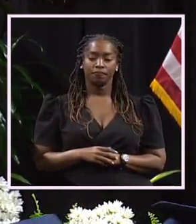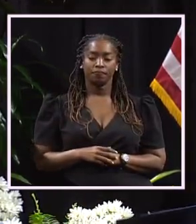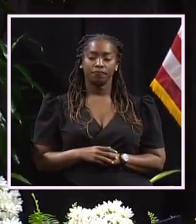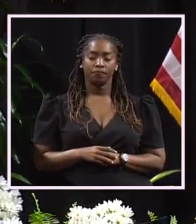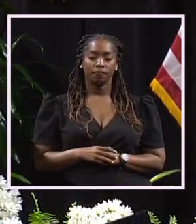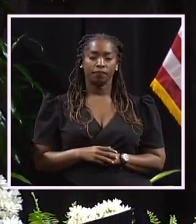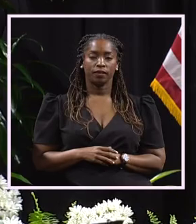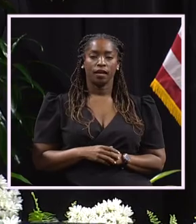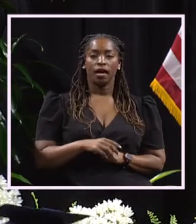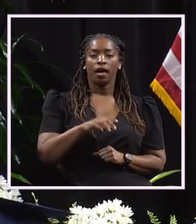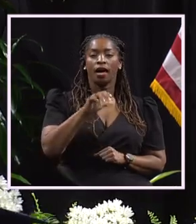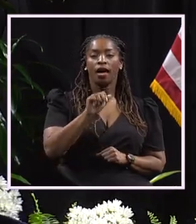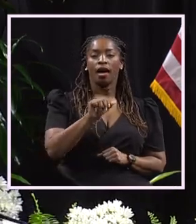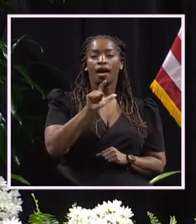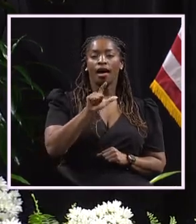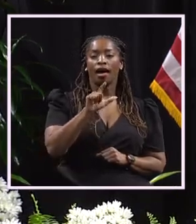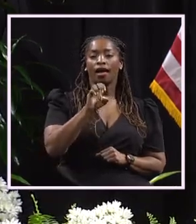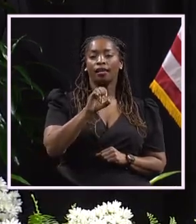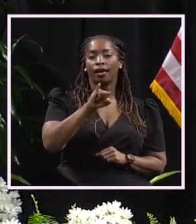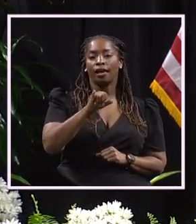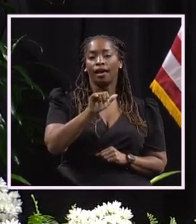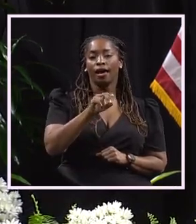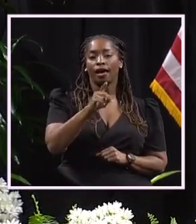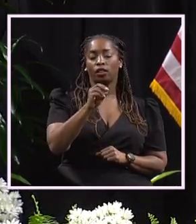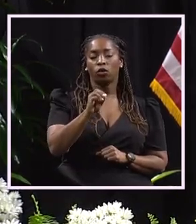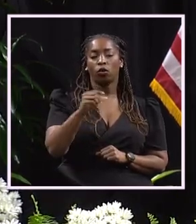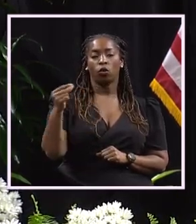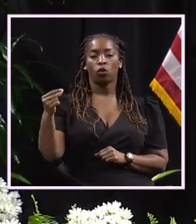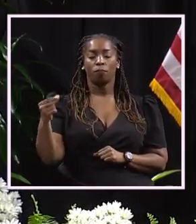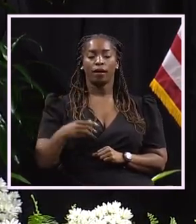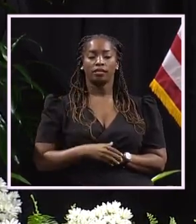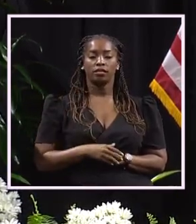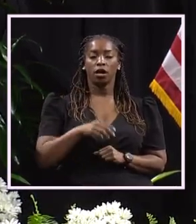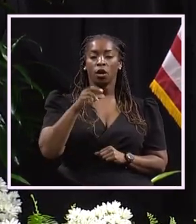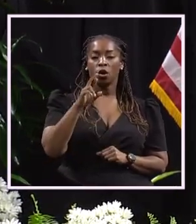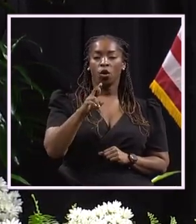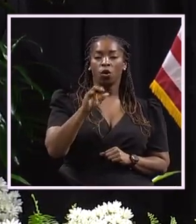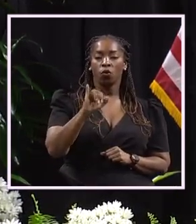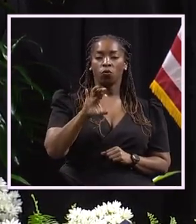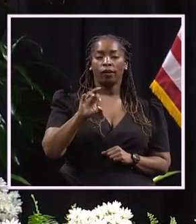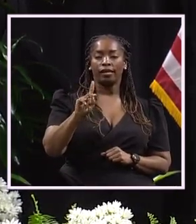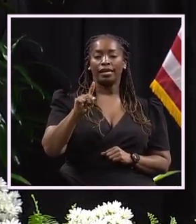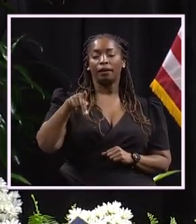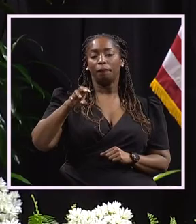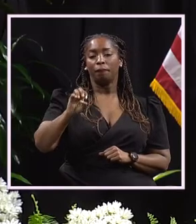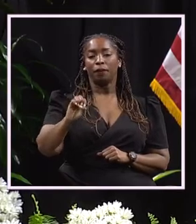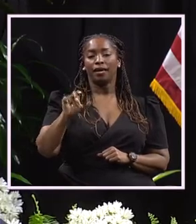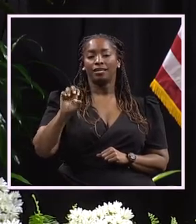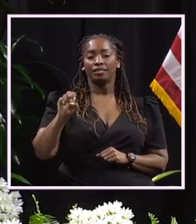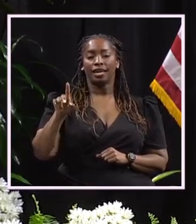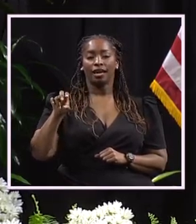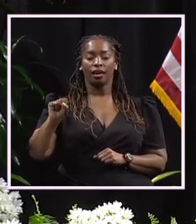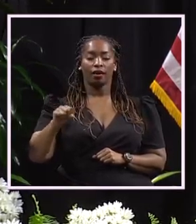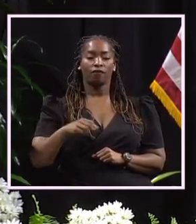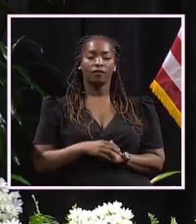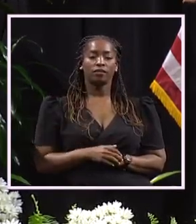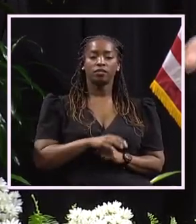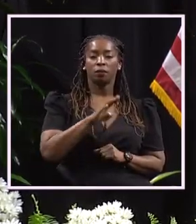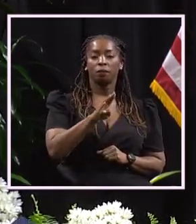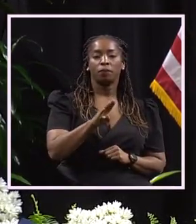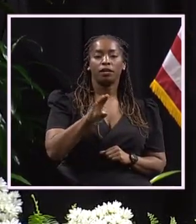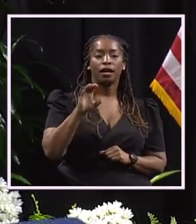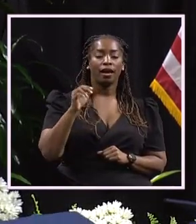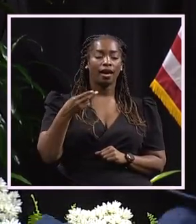Alejandro D. Gomez. Whitney Page Evans. Elizabeth Marie Barrera. Christian